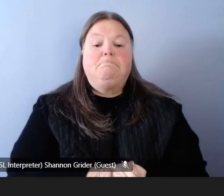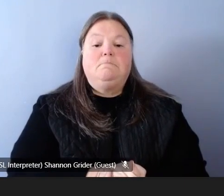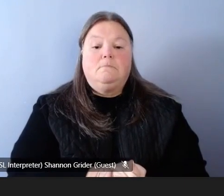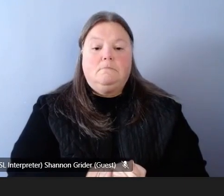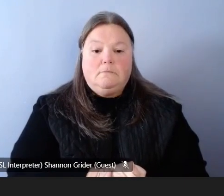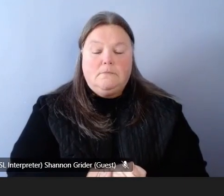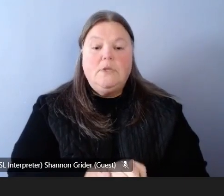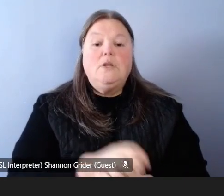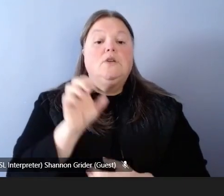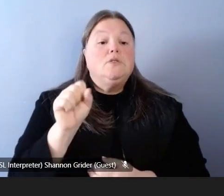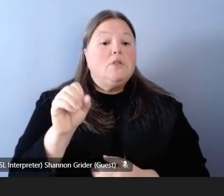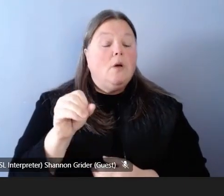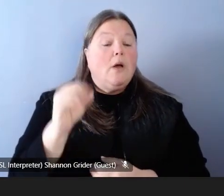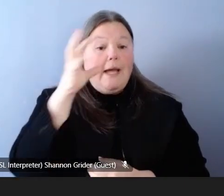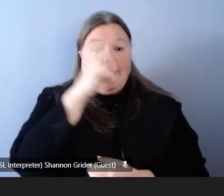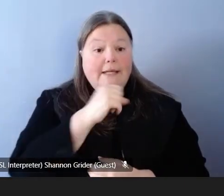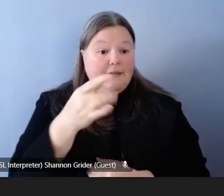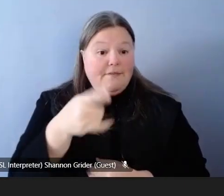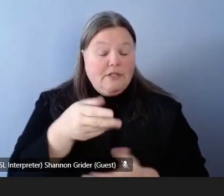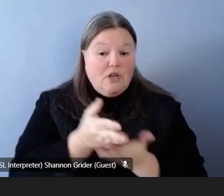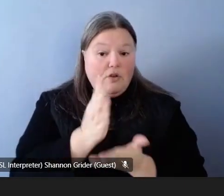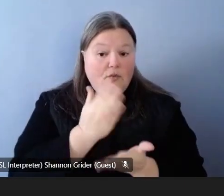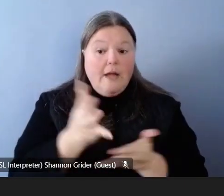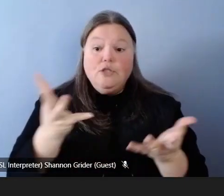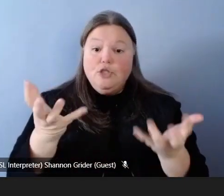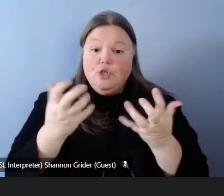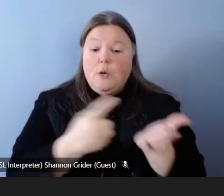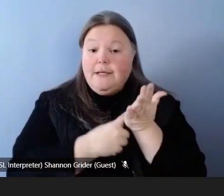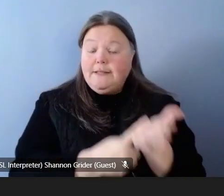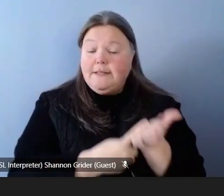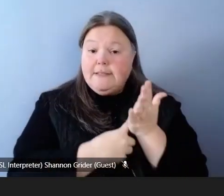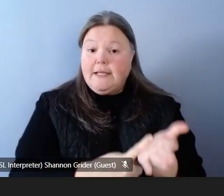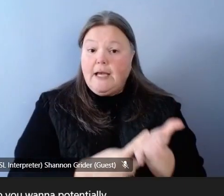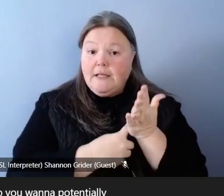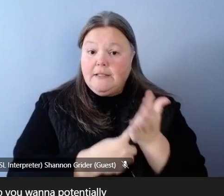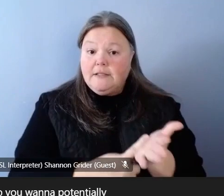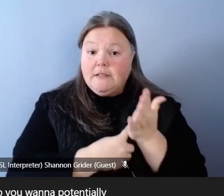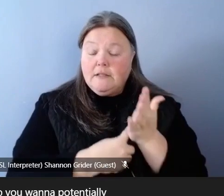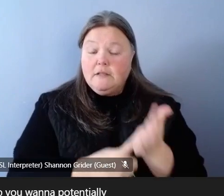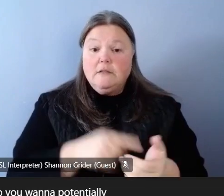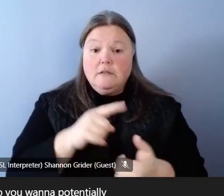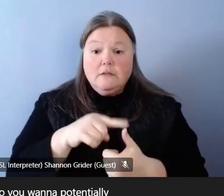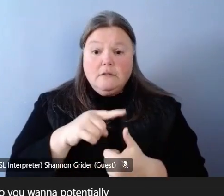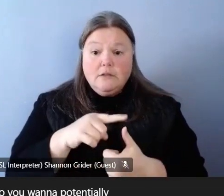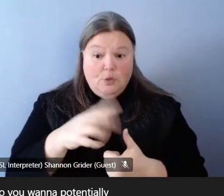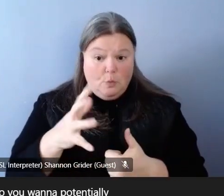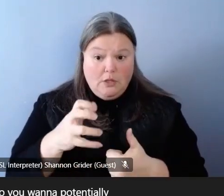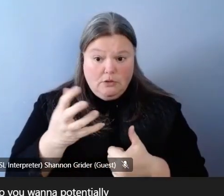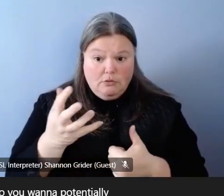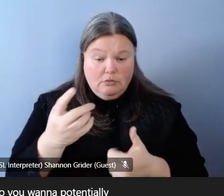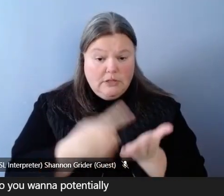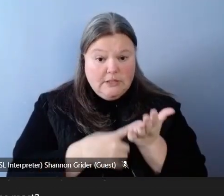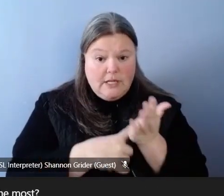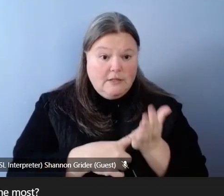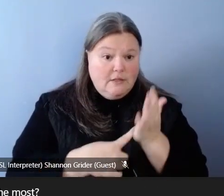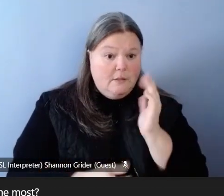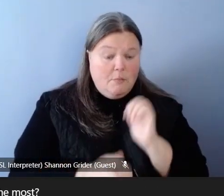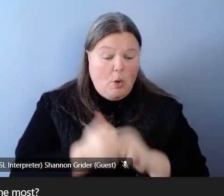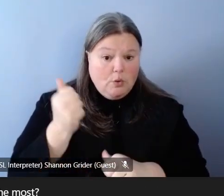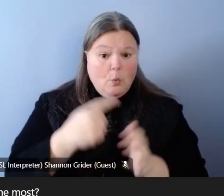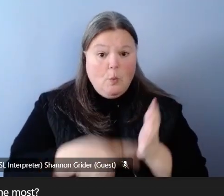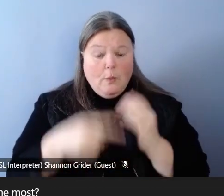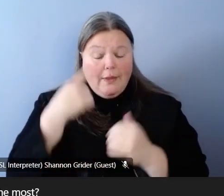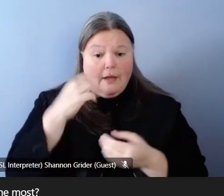So I guess if it's all right with you all, do you want to potentially discuss the one that we had all said the most? Maybe just what we think about